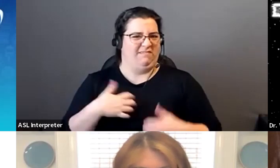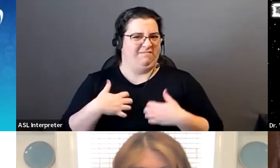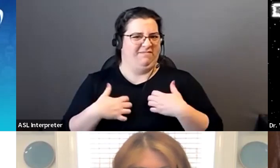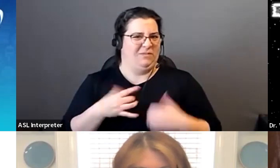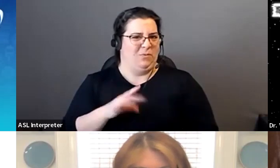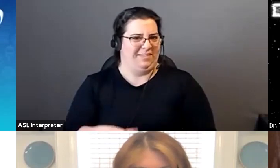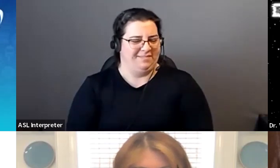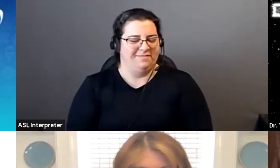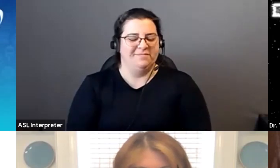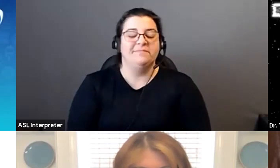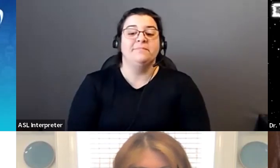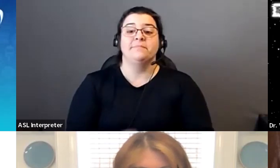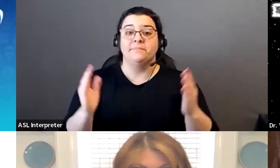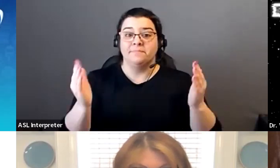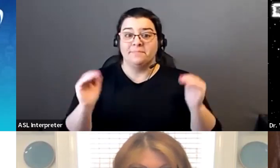Another question.